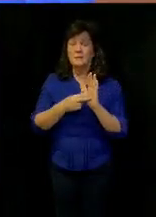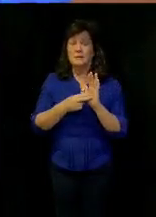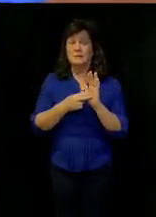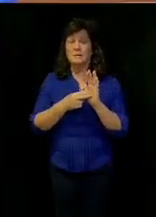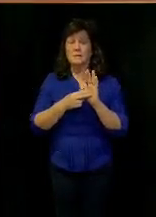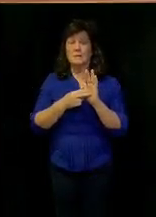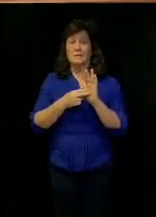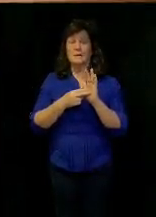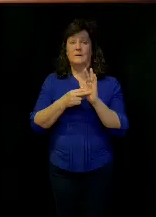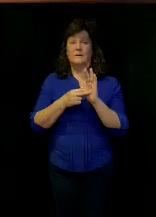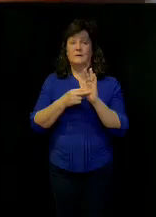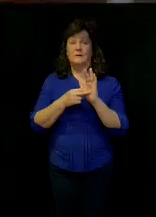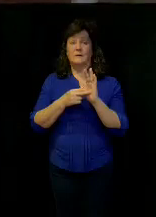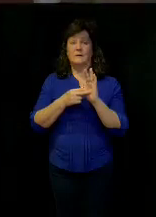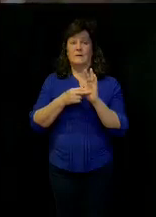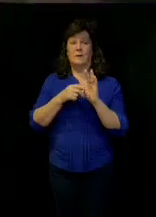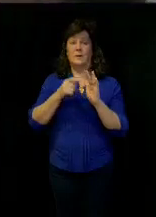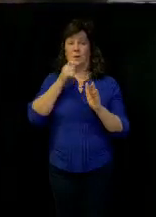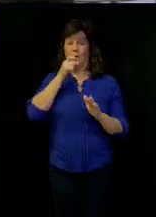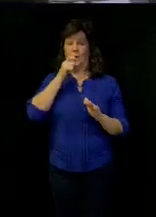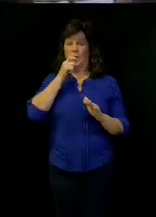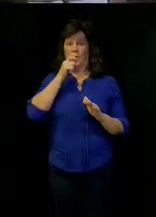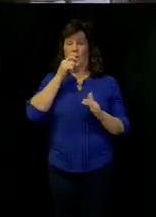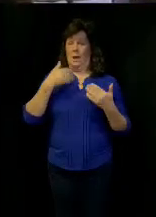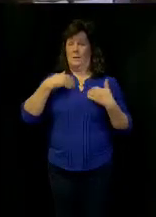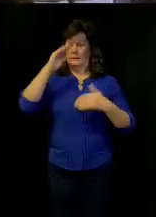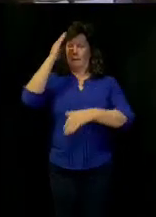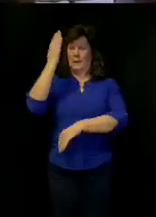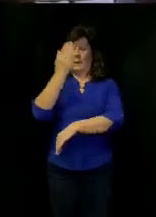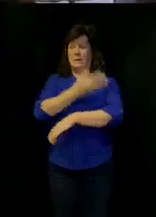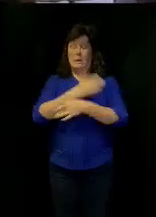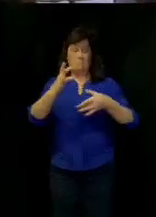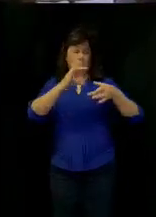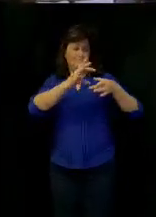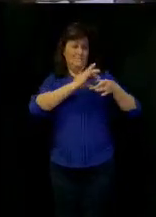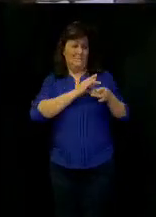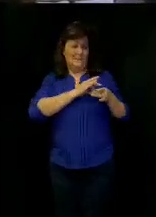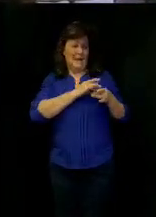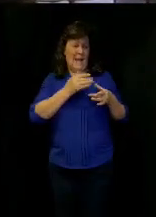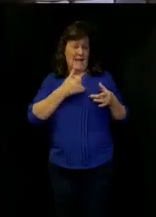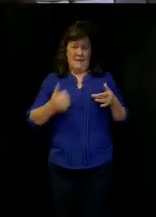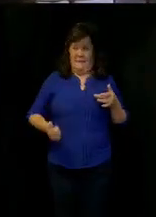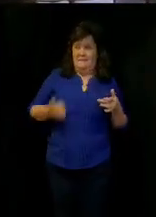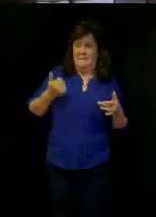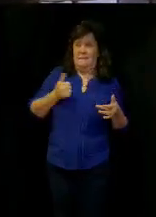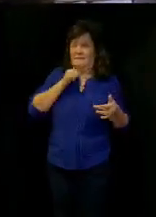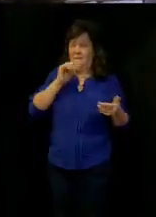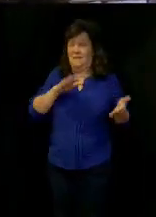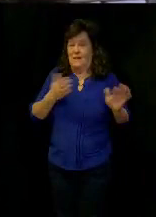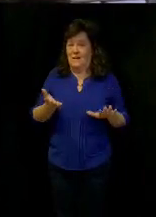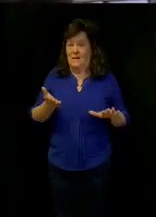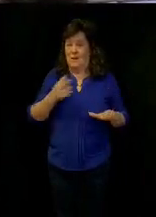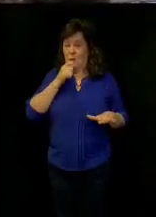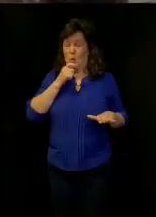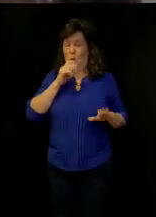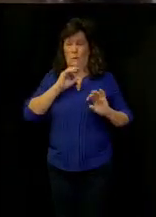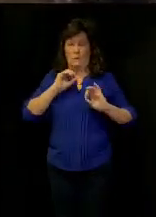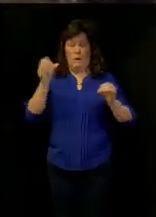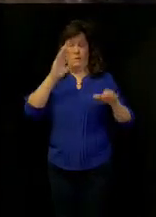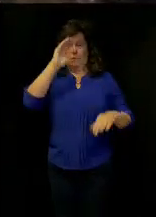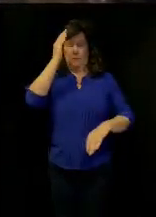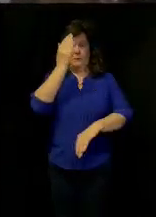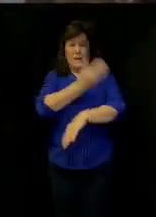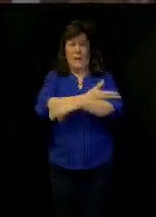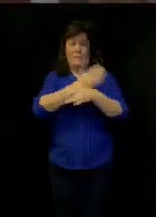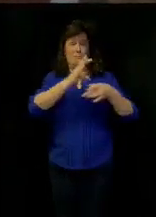He that hath the Son has life, not death. He that does not have the Son